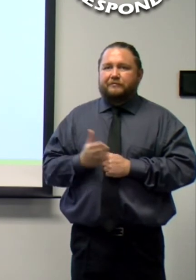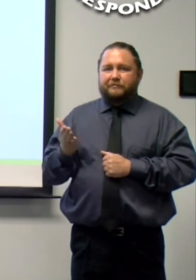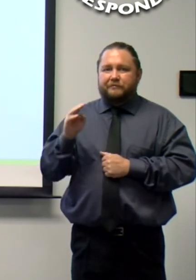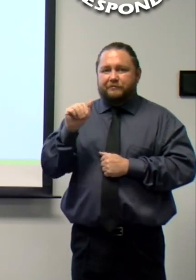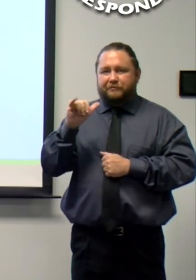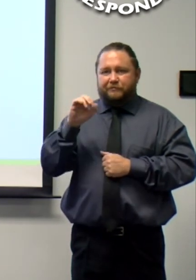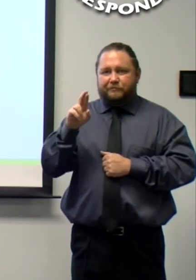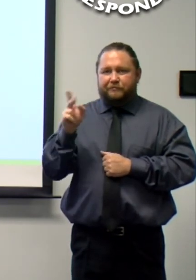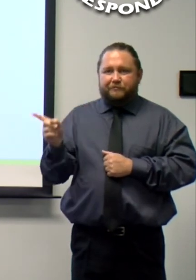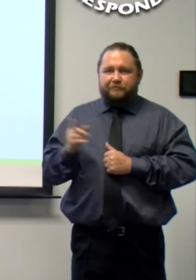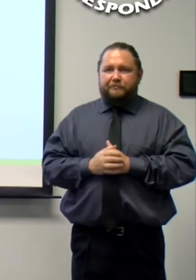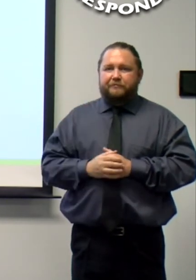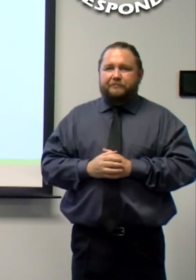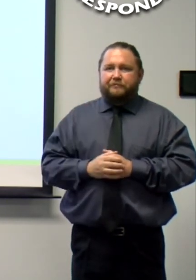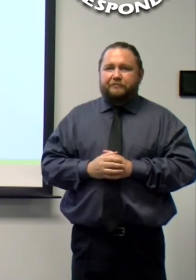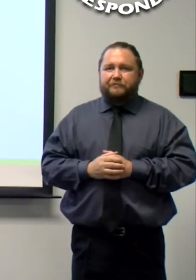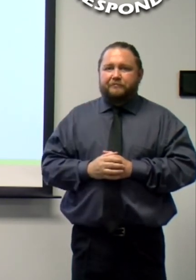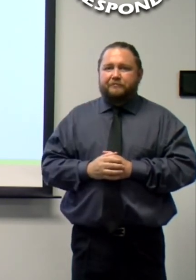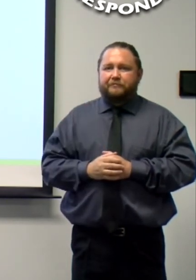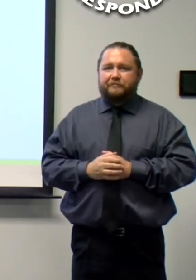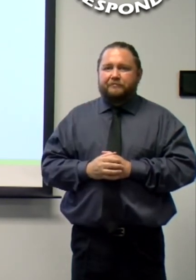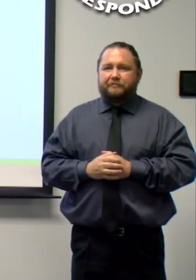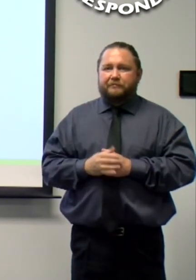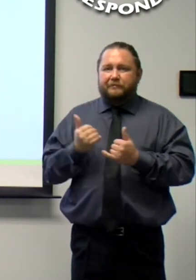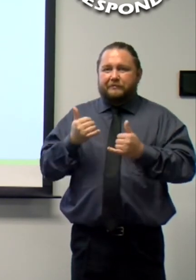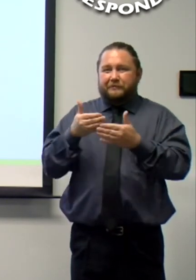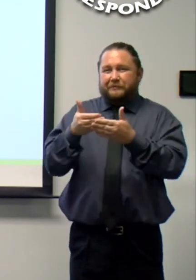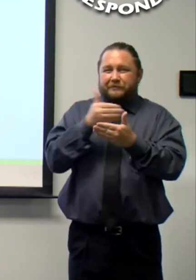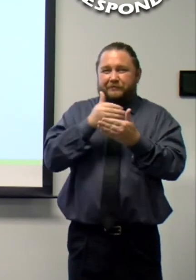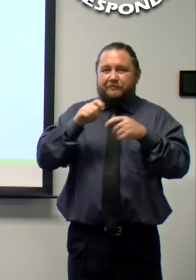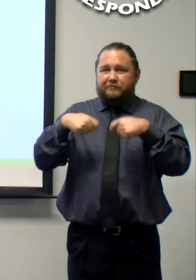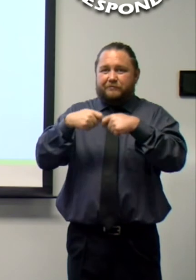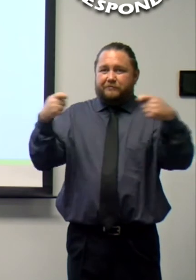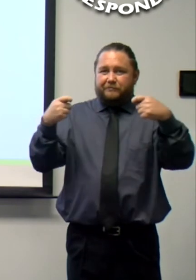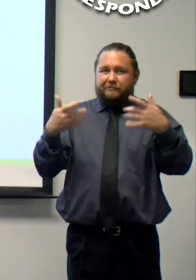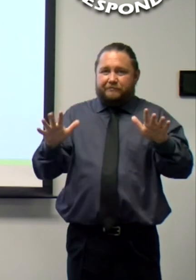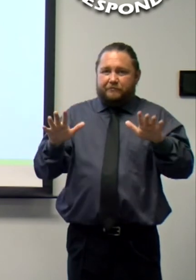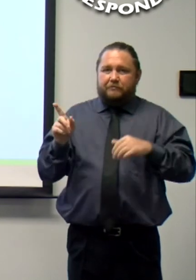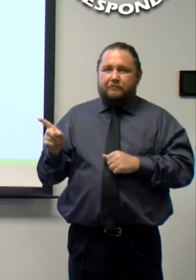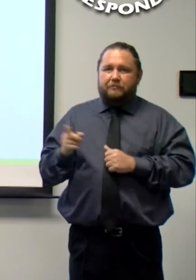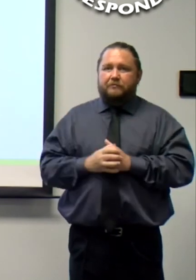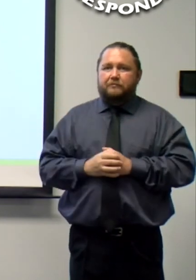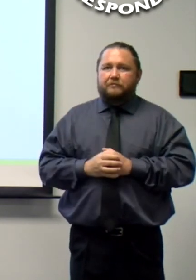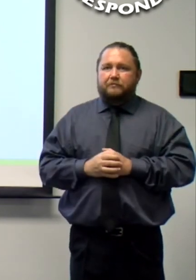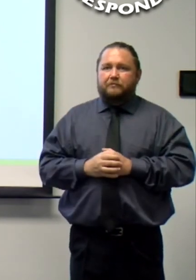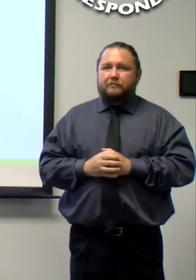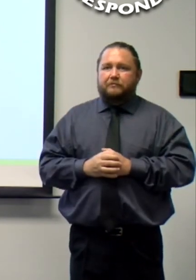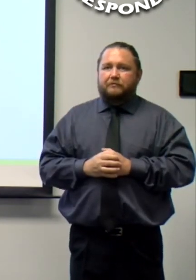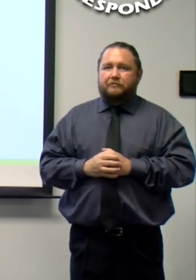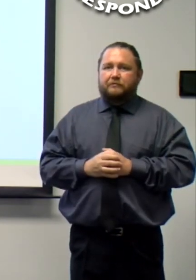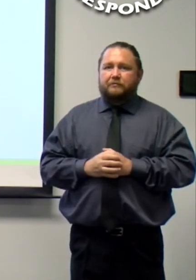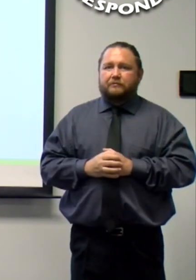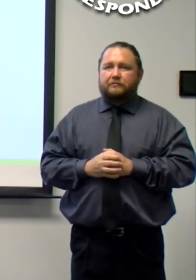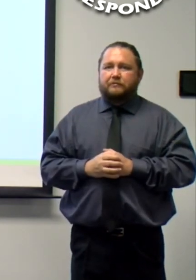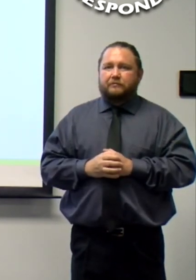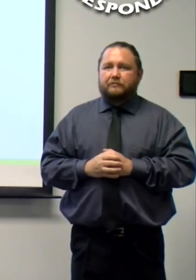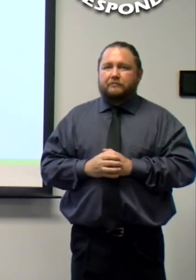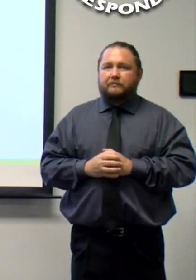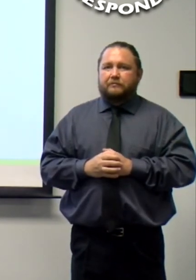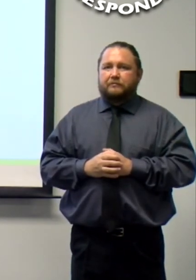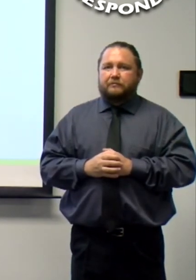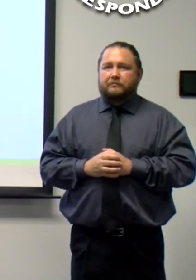Before we conclude, I wanted to talk with you about the efforts we're making to help our